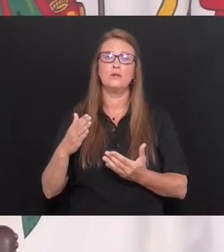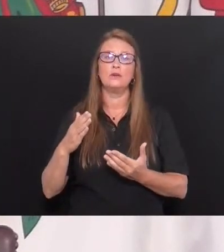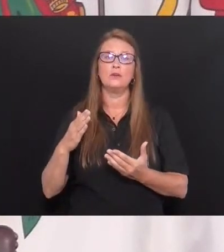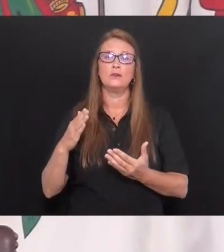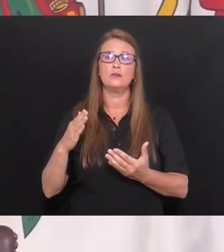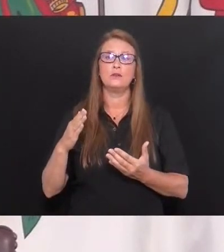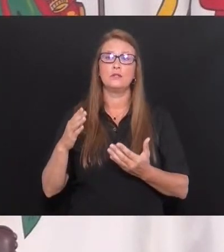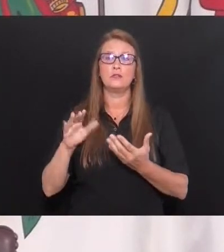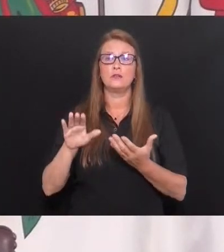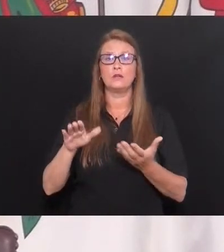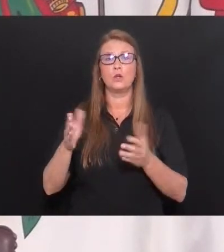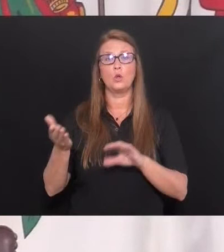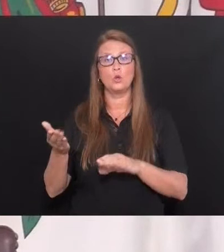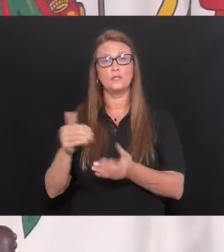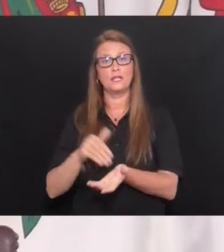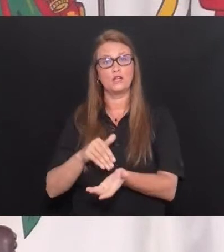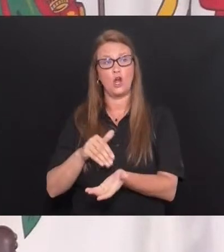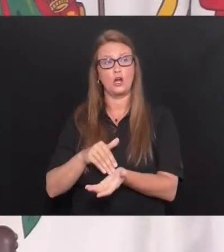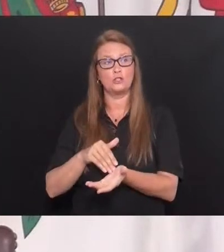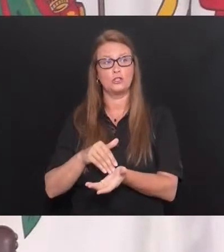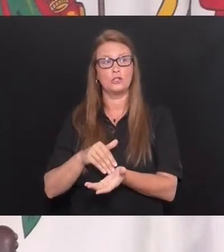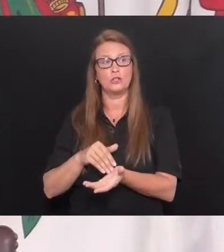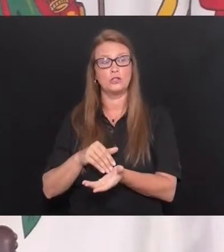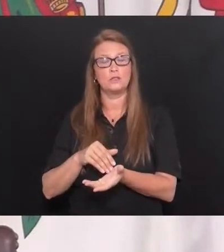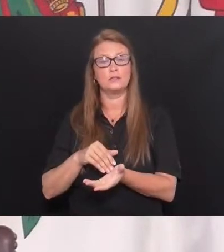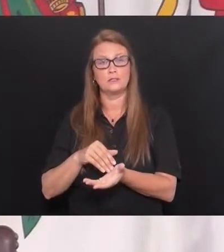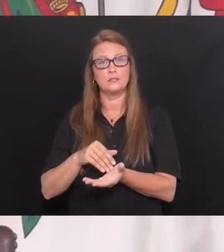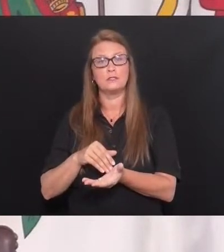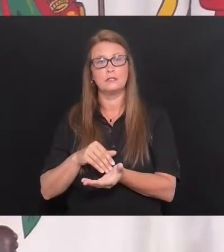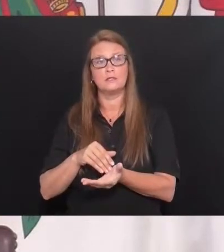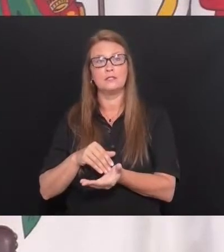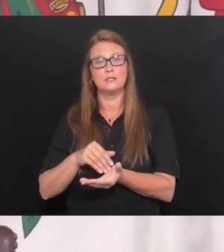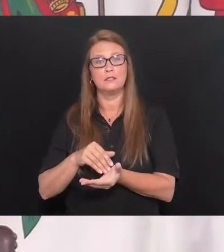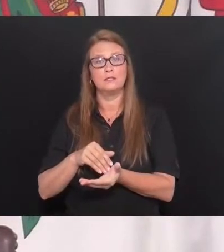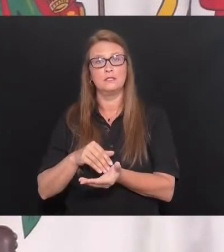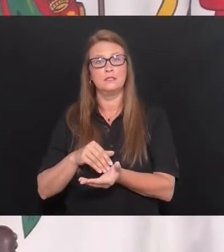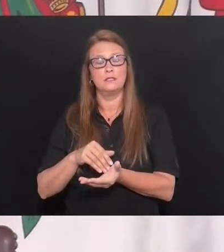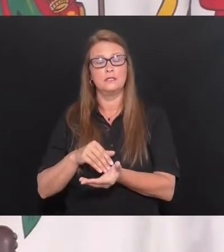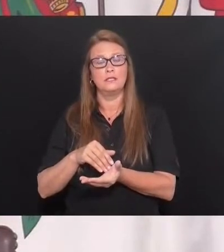in losing a doctor. You've